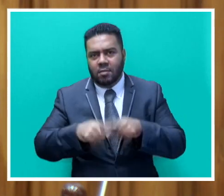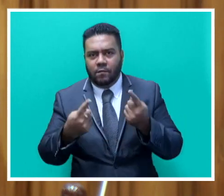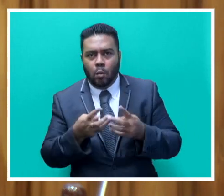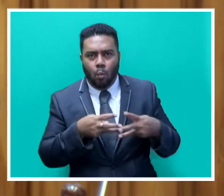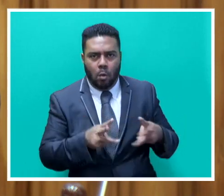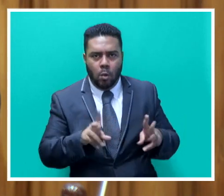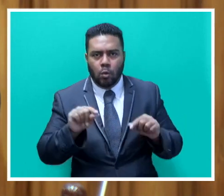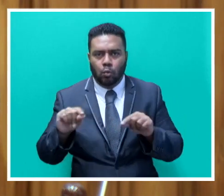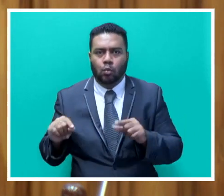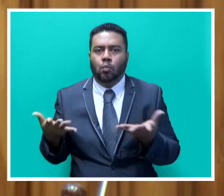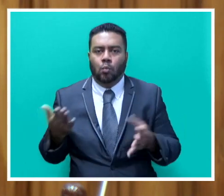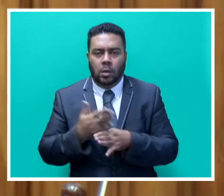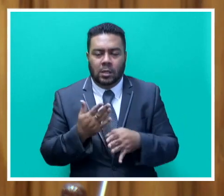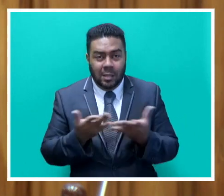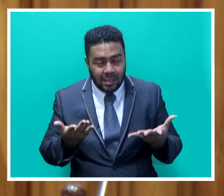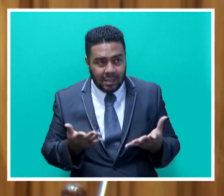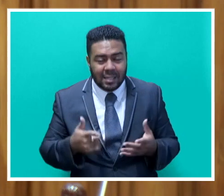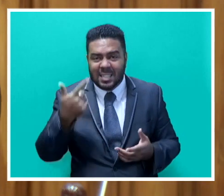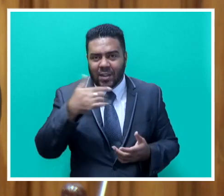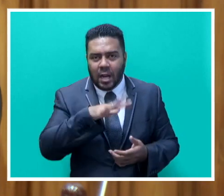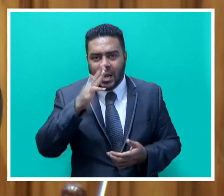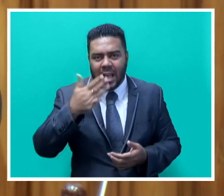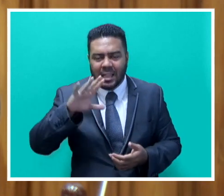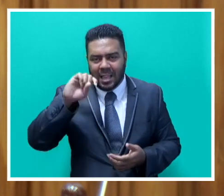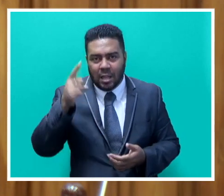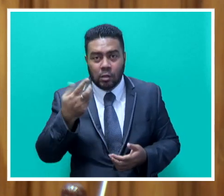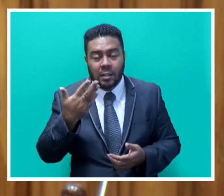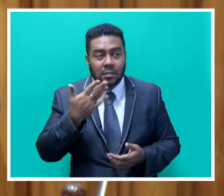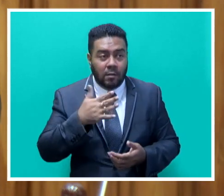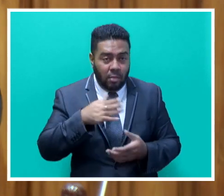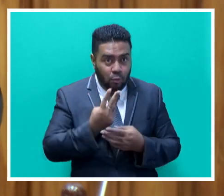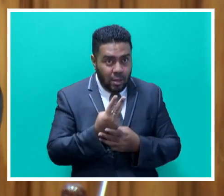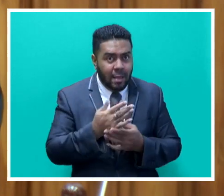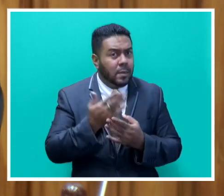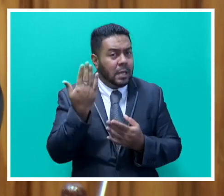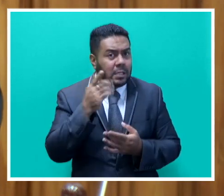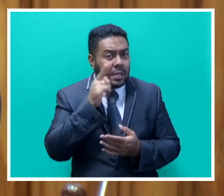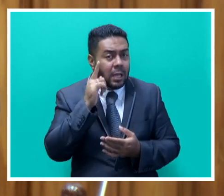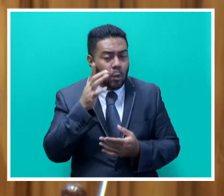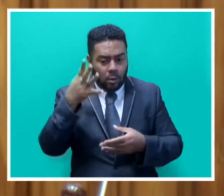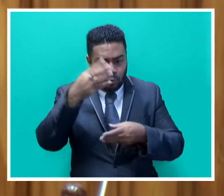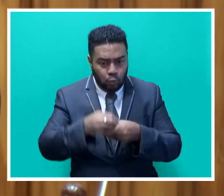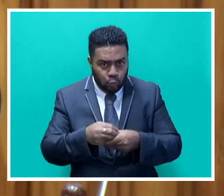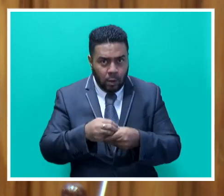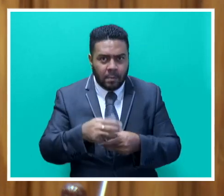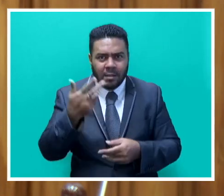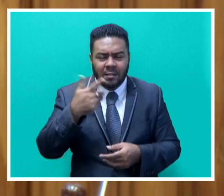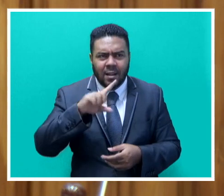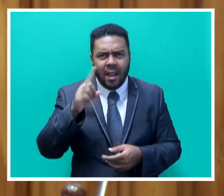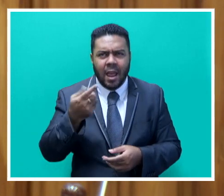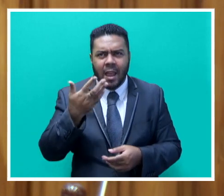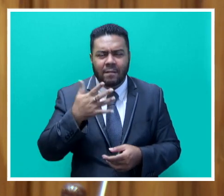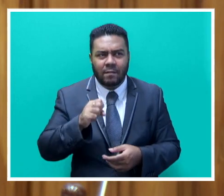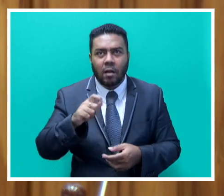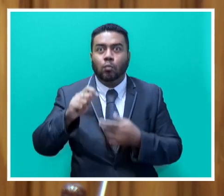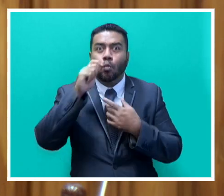number of those screened at 790,403 up to yesterday, with an accumulated 69,891 of those swabbed